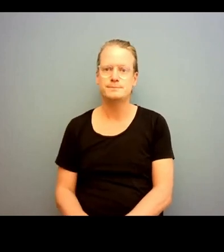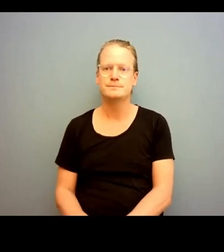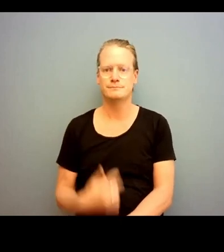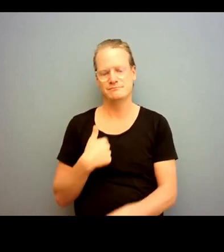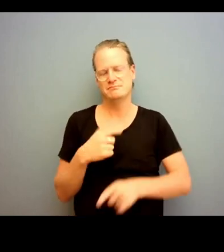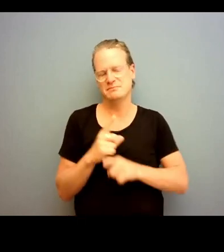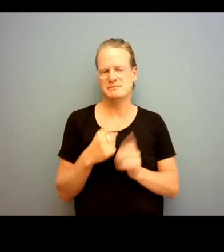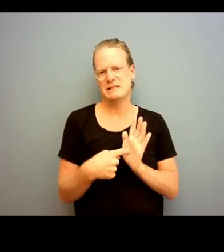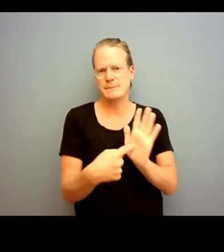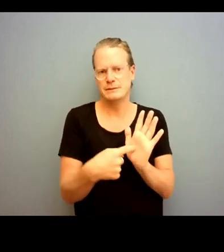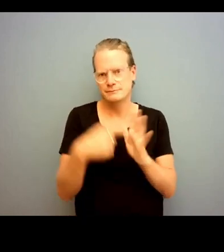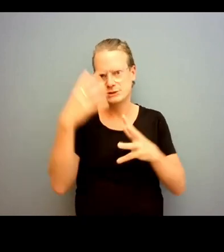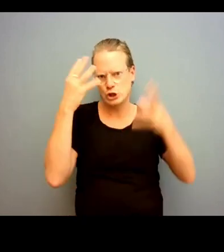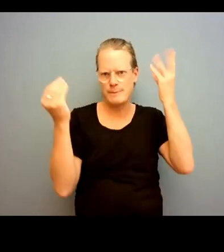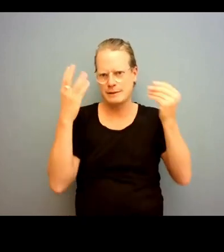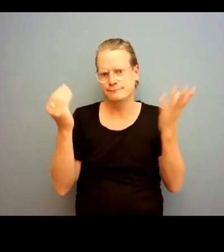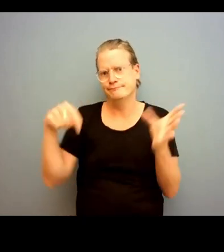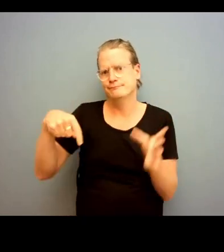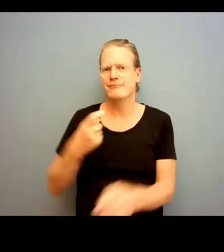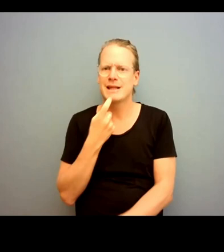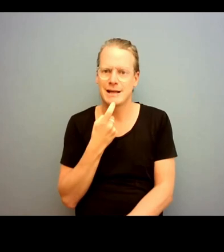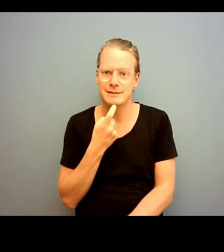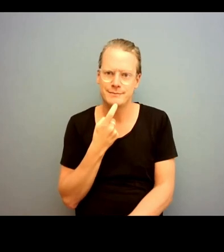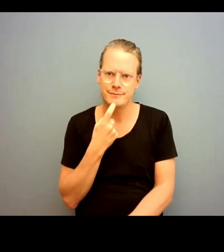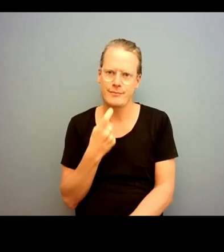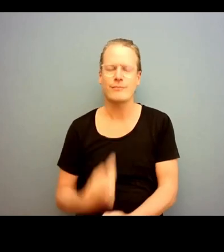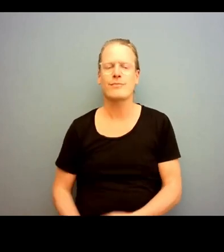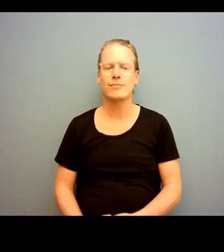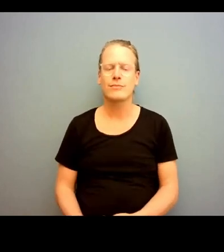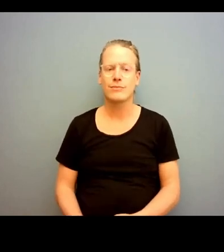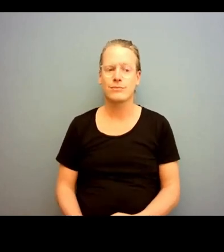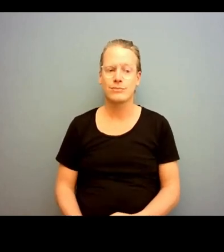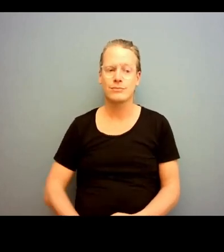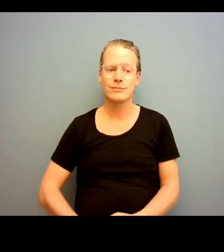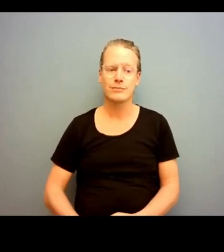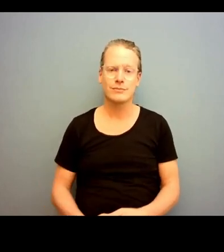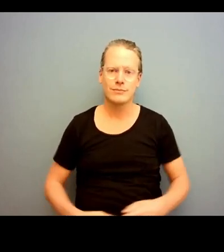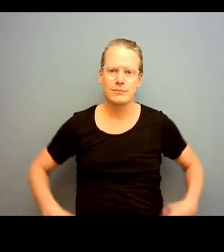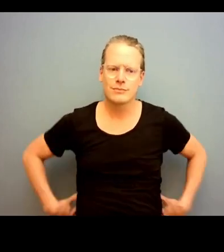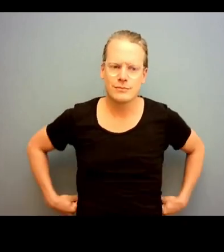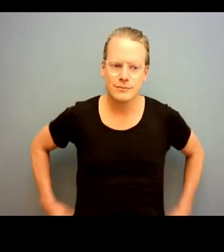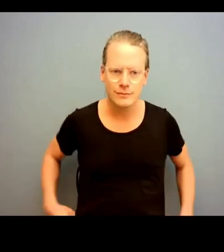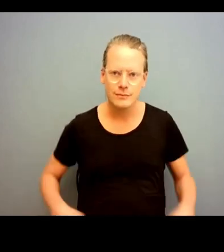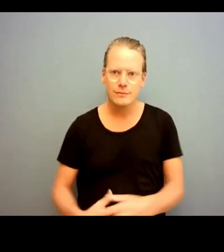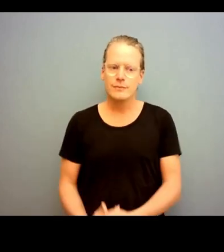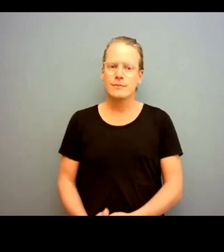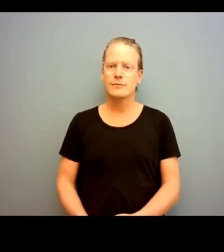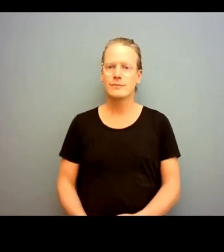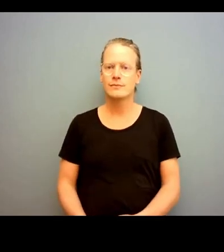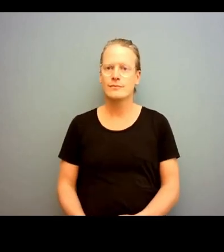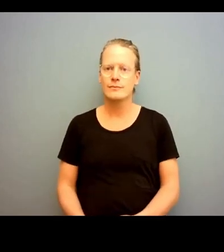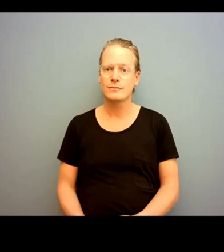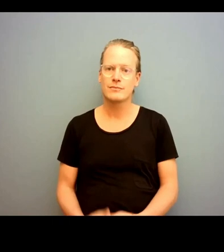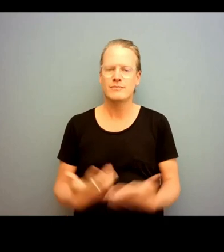Finland, and the representative of the Sami Parliament in Advisory Board for the Rights of Persons with